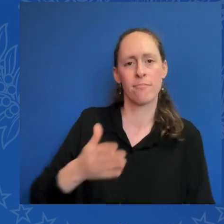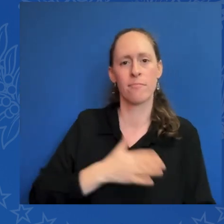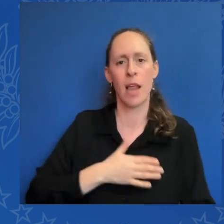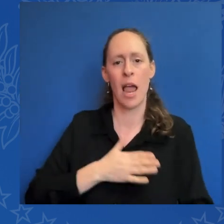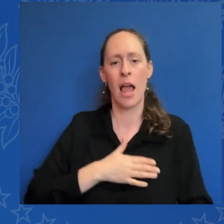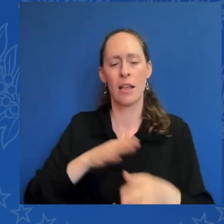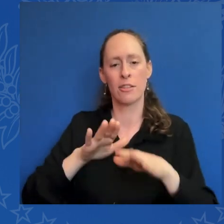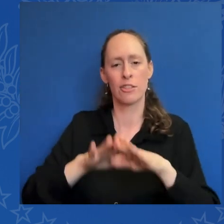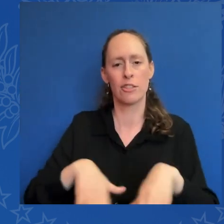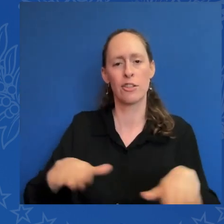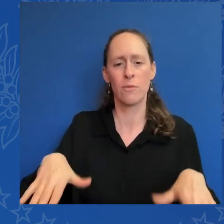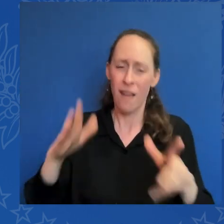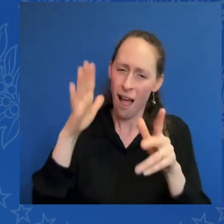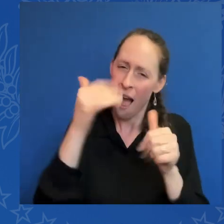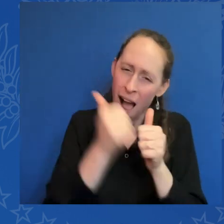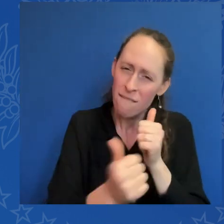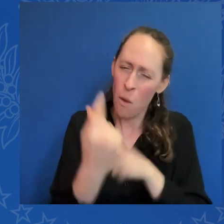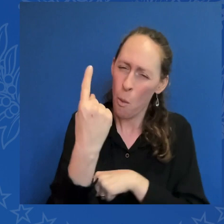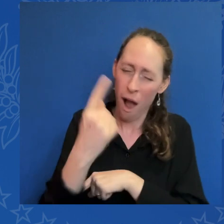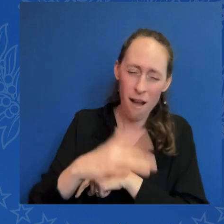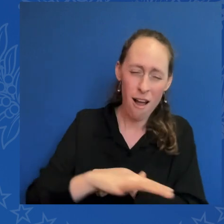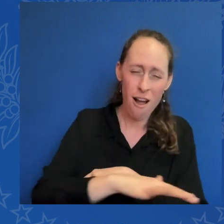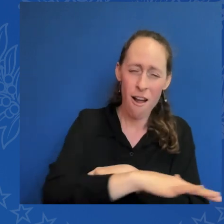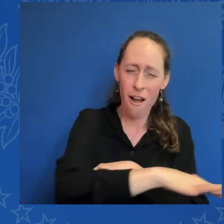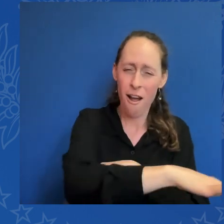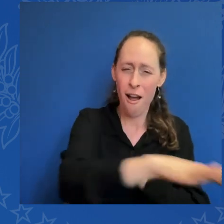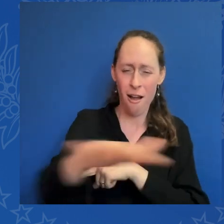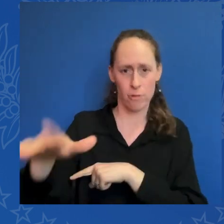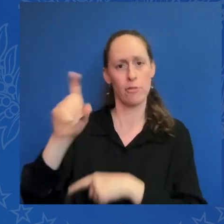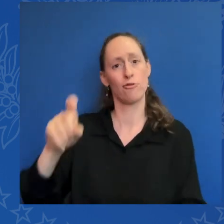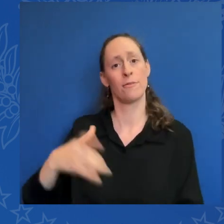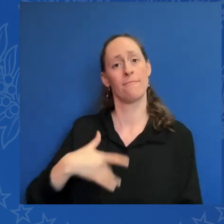dignity, everybody. And they're the same values